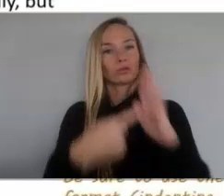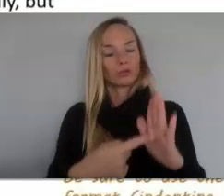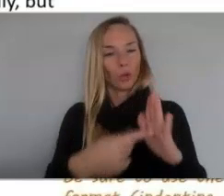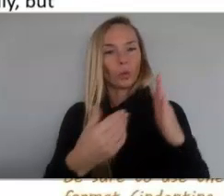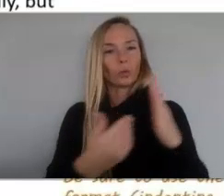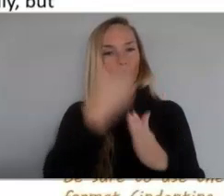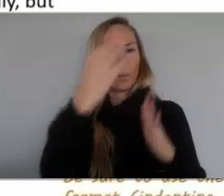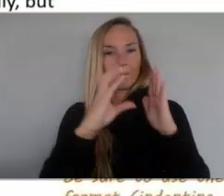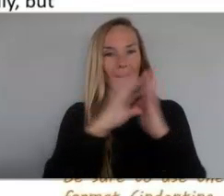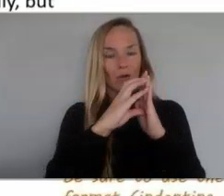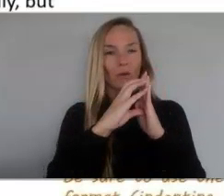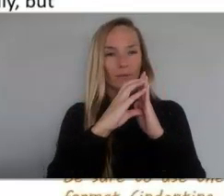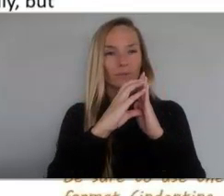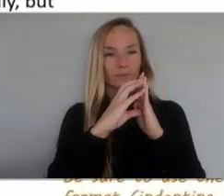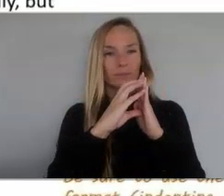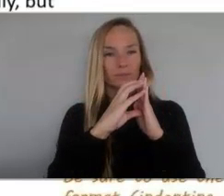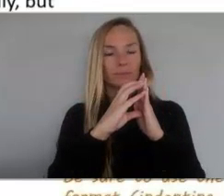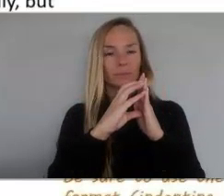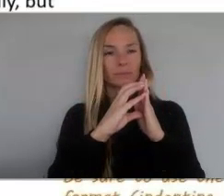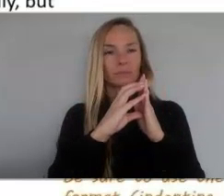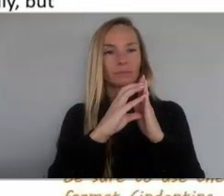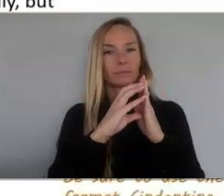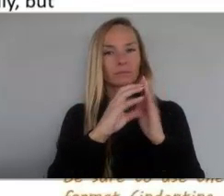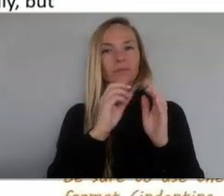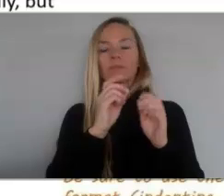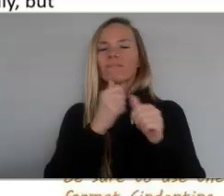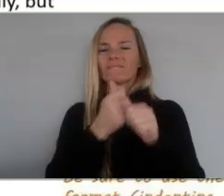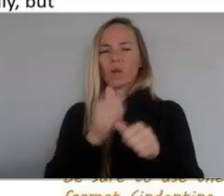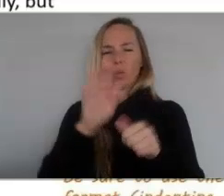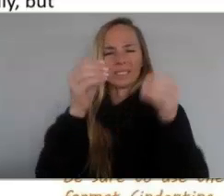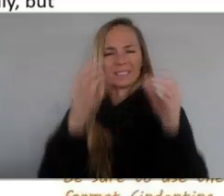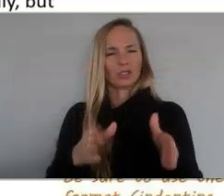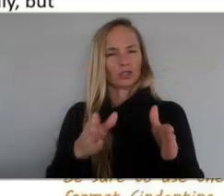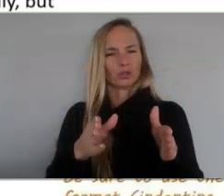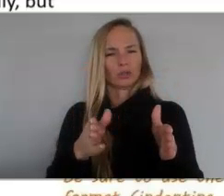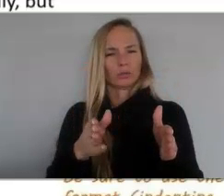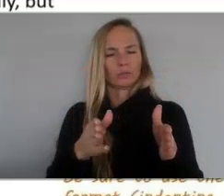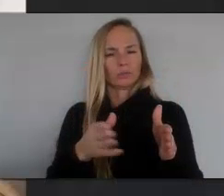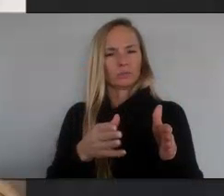paragraph begins. Just be sure to use the format that your teacher requires.